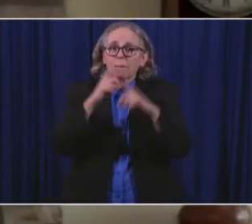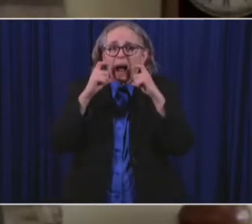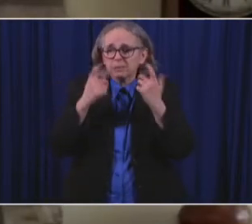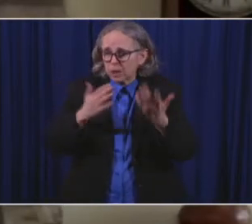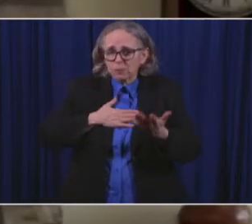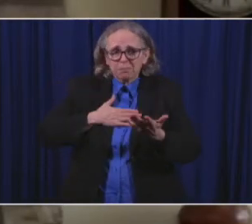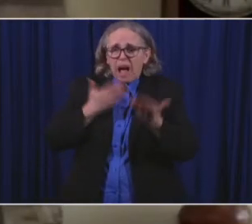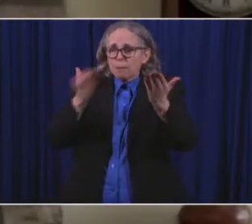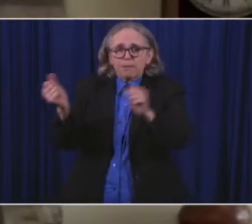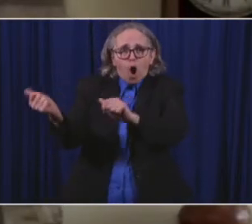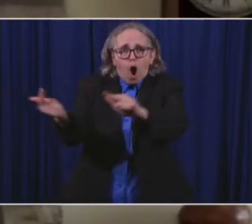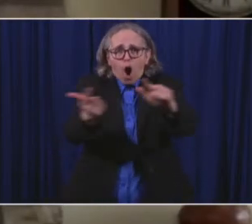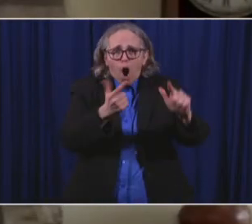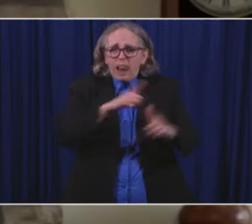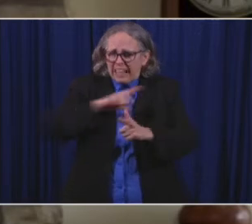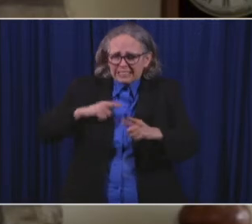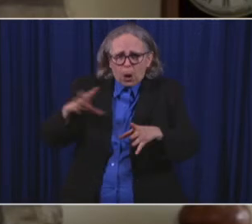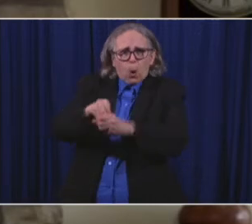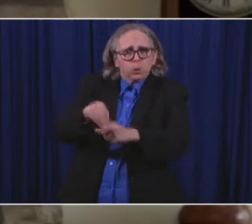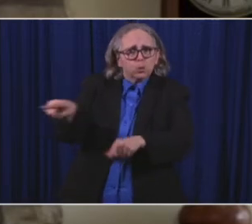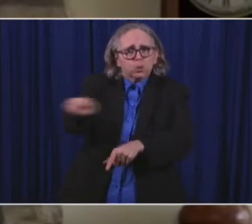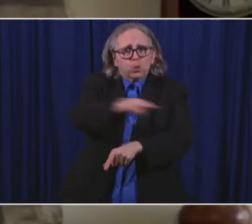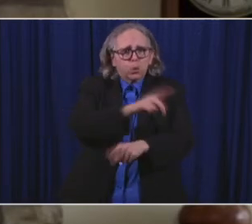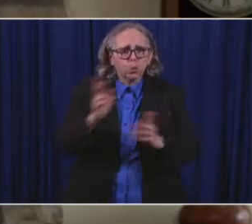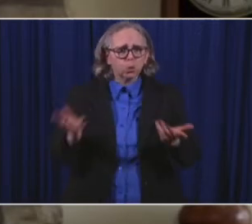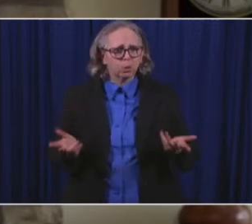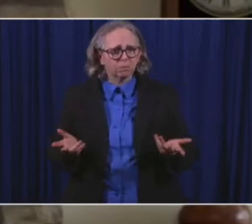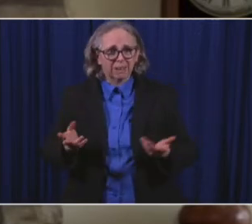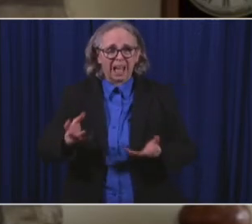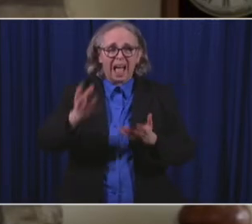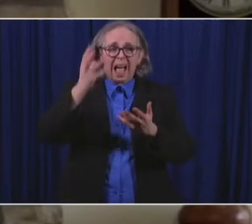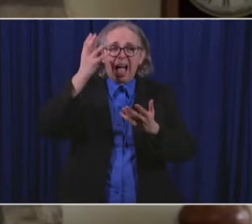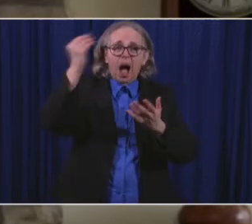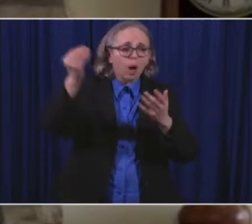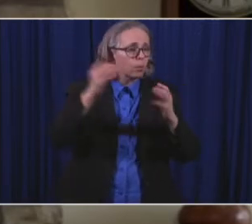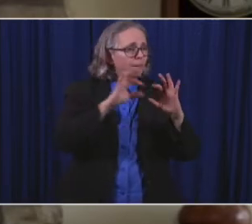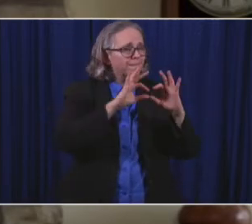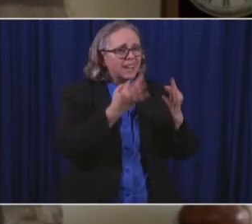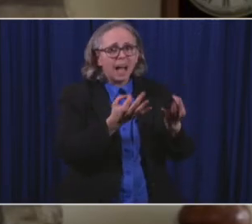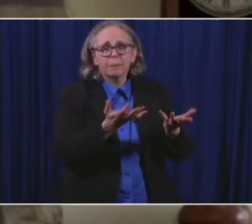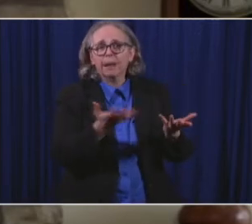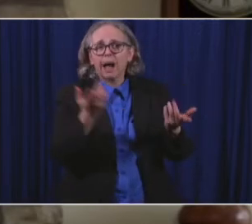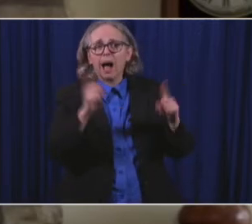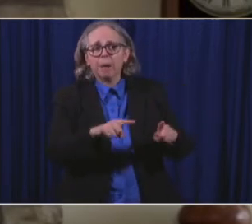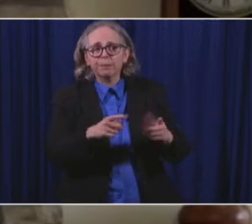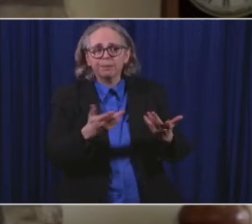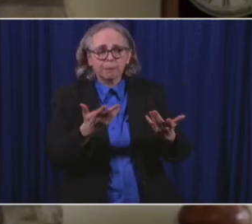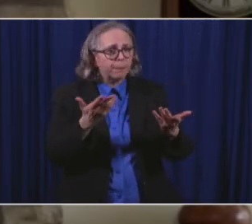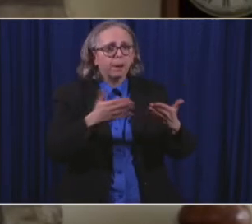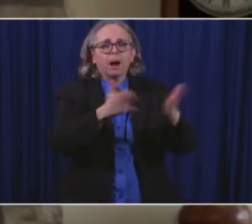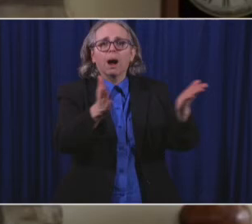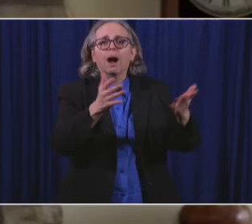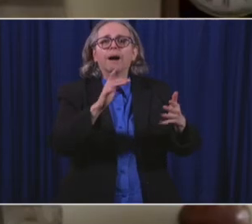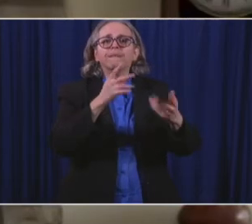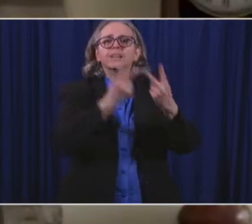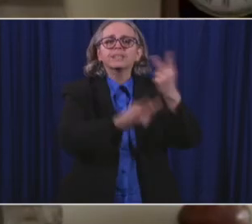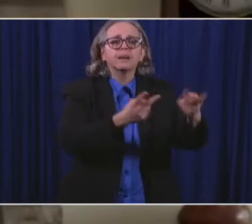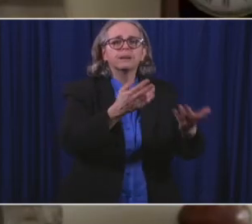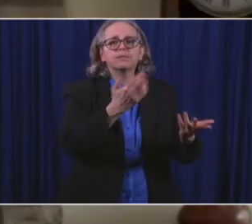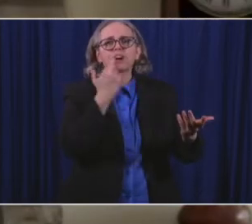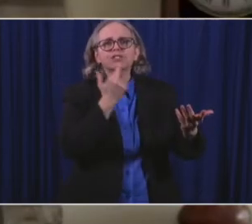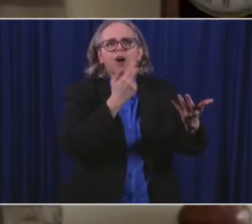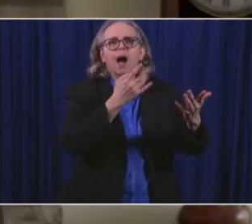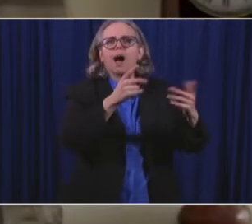a mask. If you're not with your family, any public place, you certainly need to wear a mask.